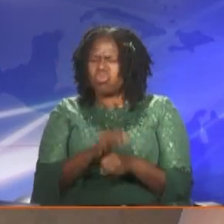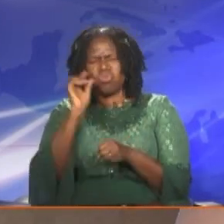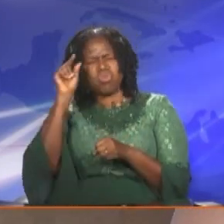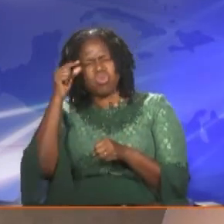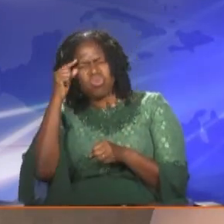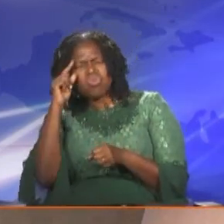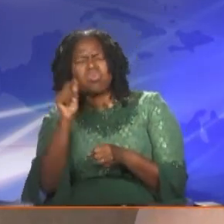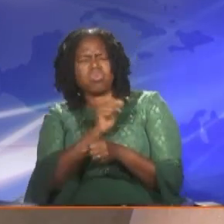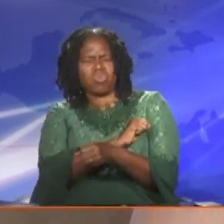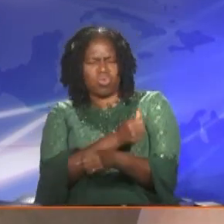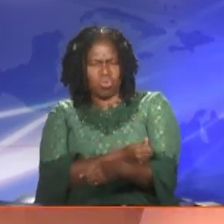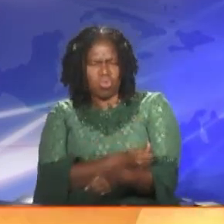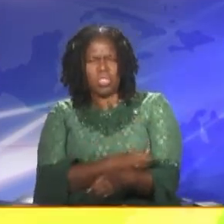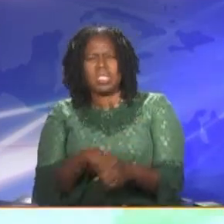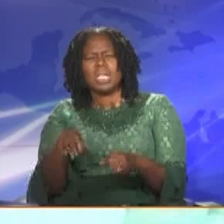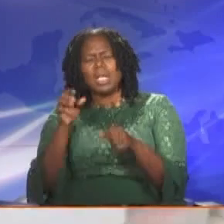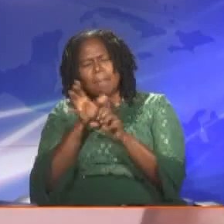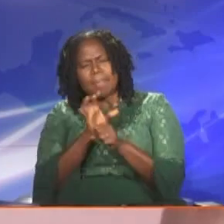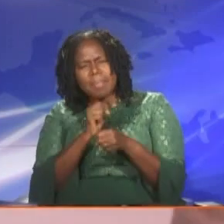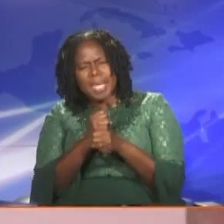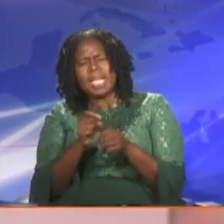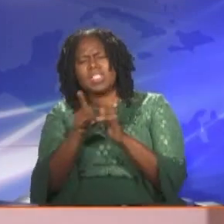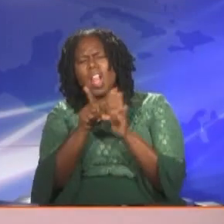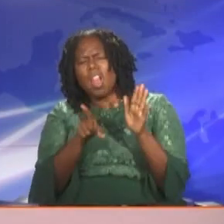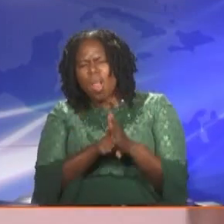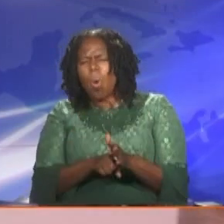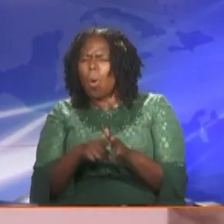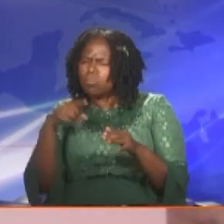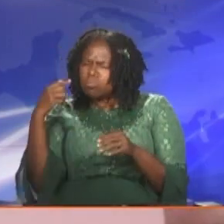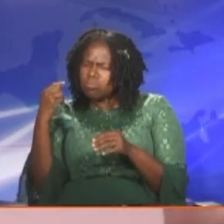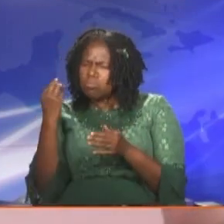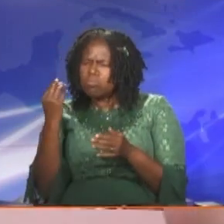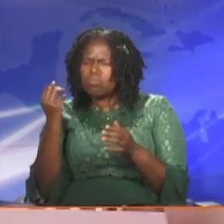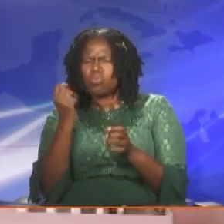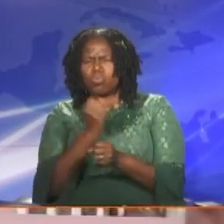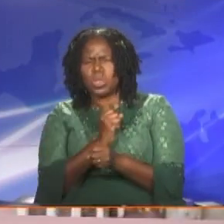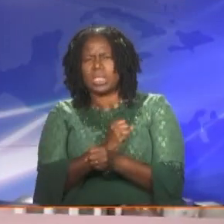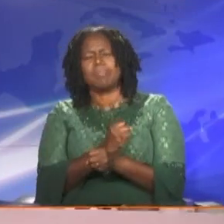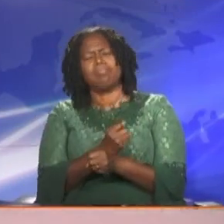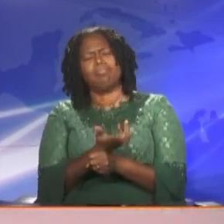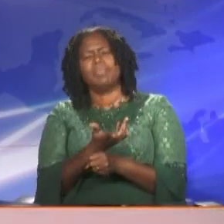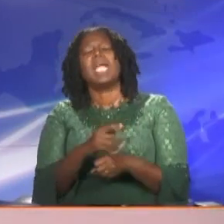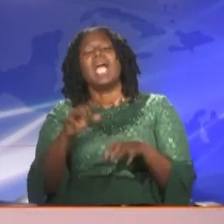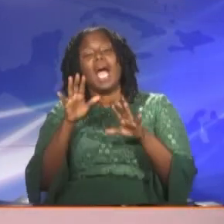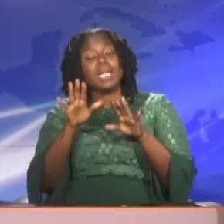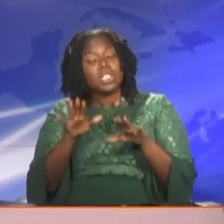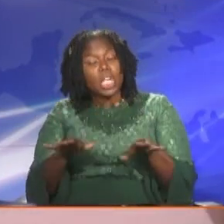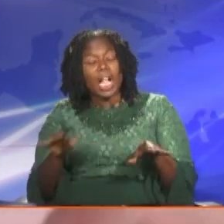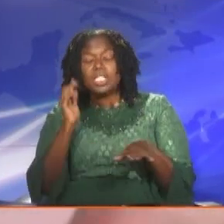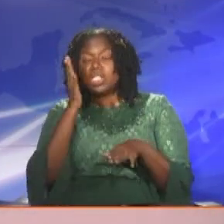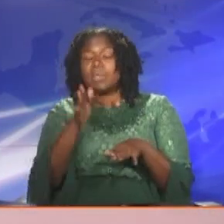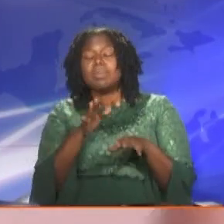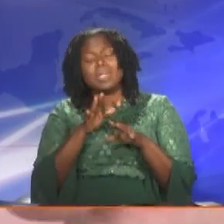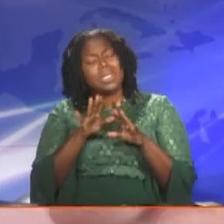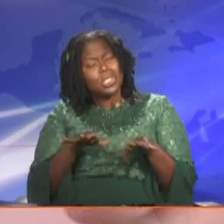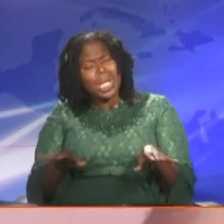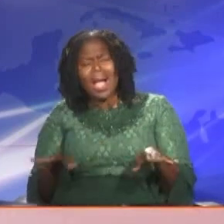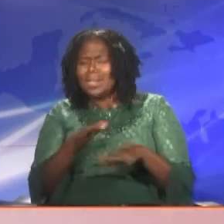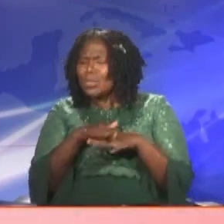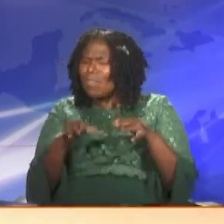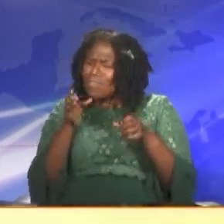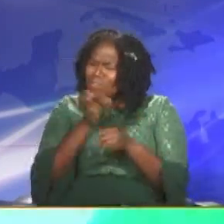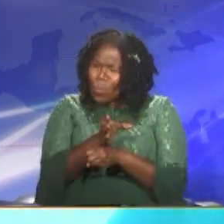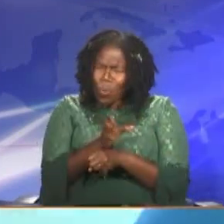and enforce the laws. A child deserves to be a child. Do not force a child to become an adult before their